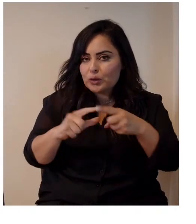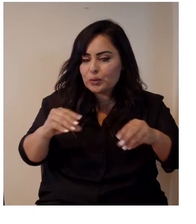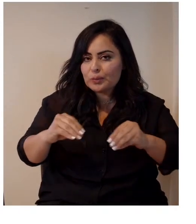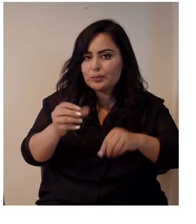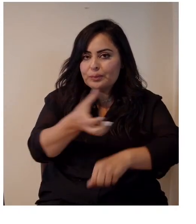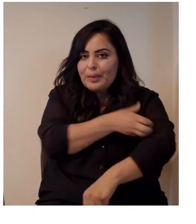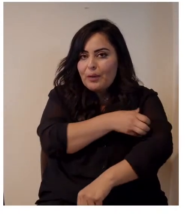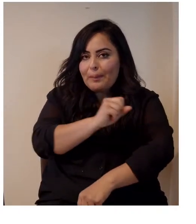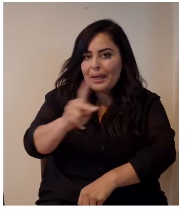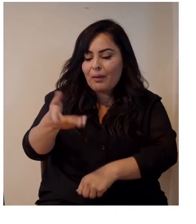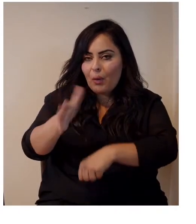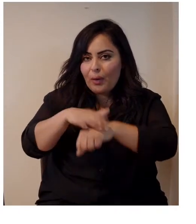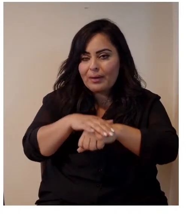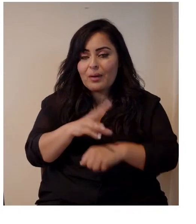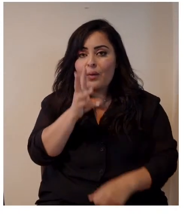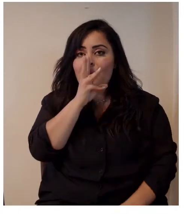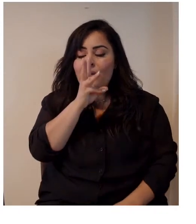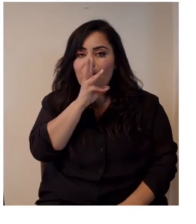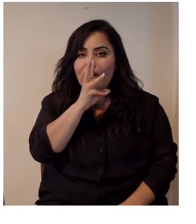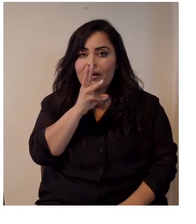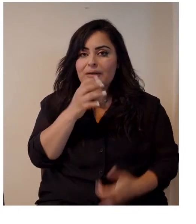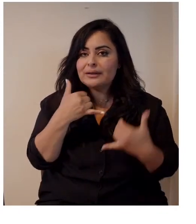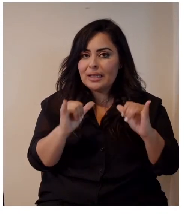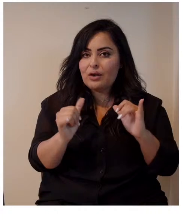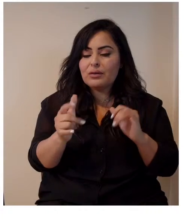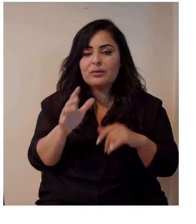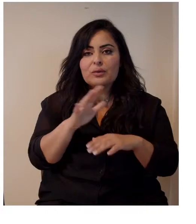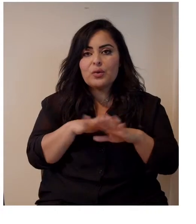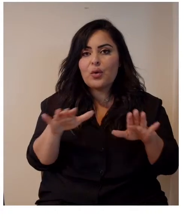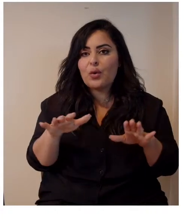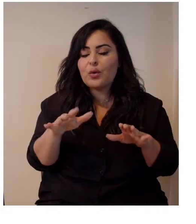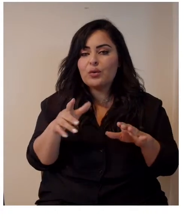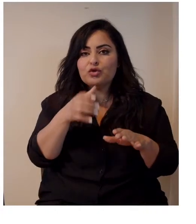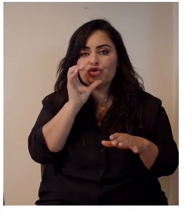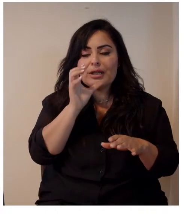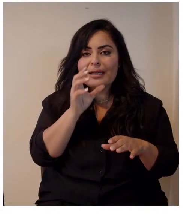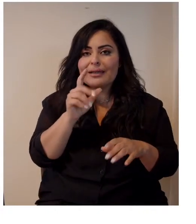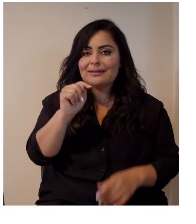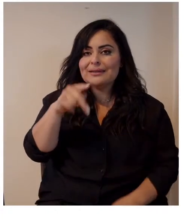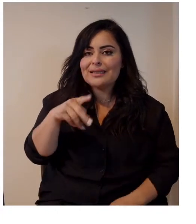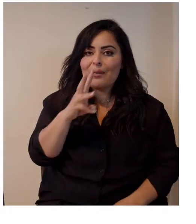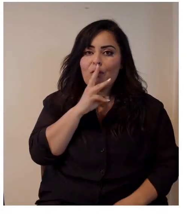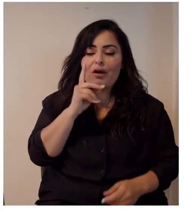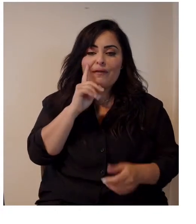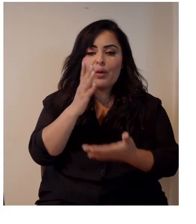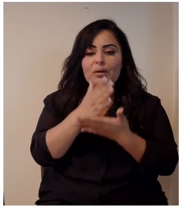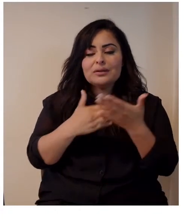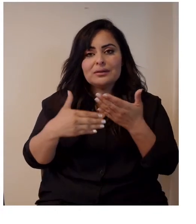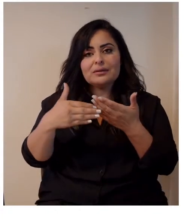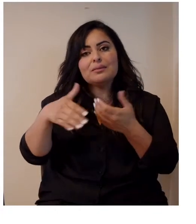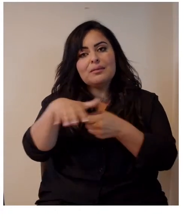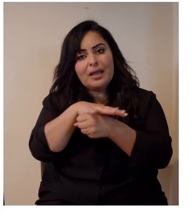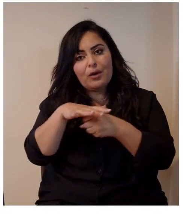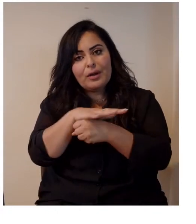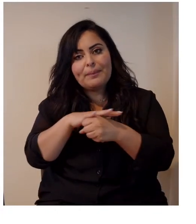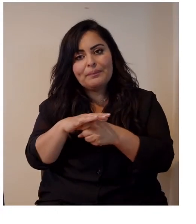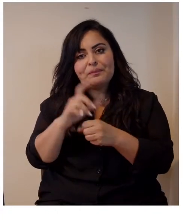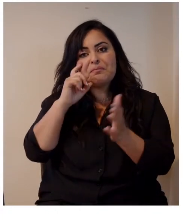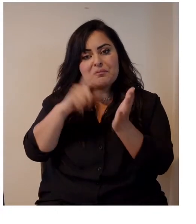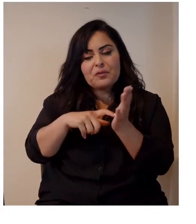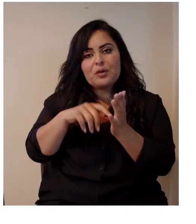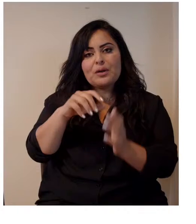With respect to water, there is a no-drink tap water in effect for certain portions of the city, and those are located on the City